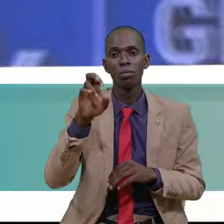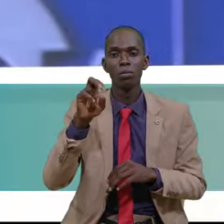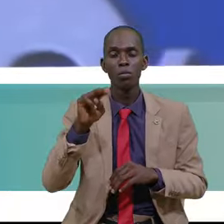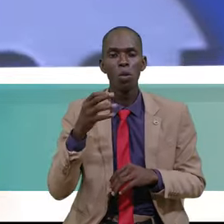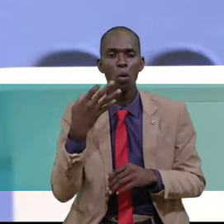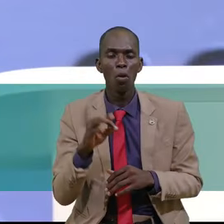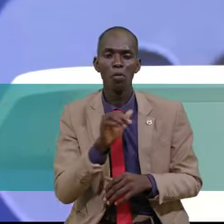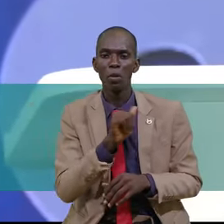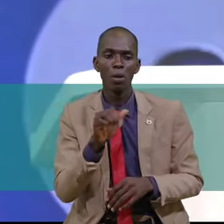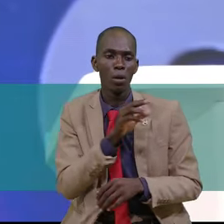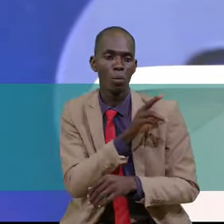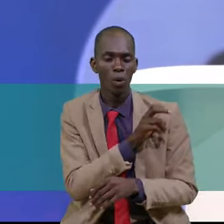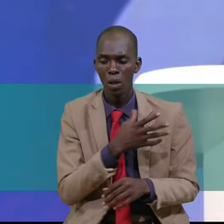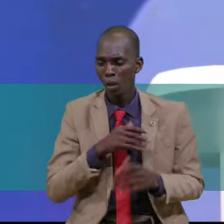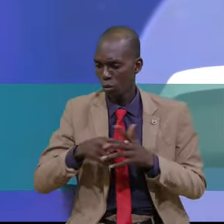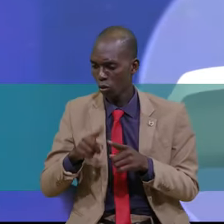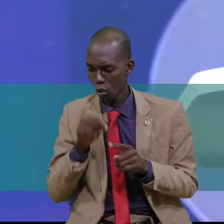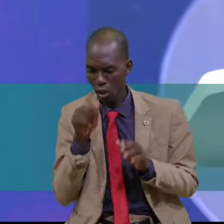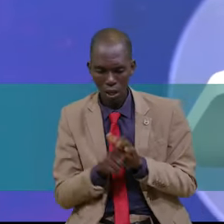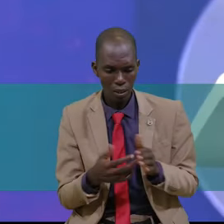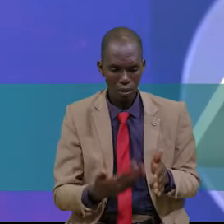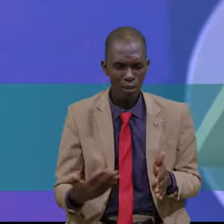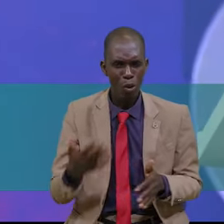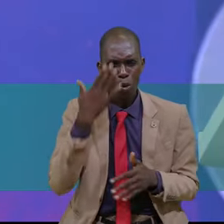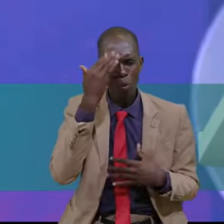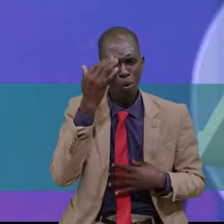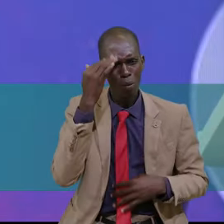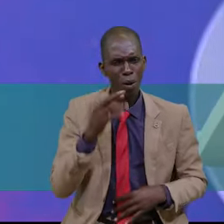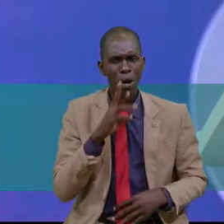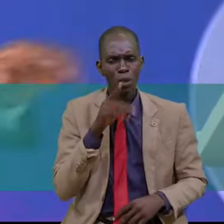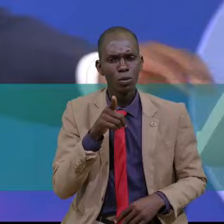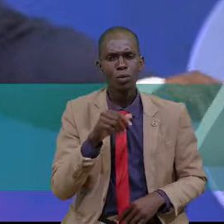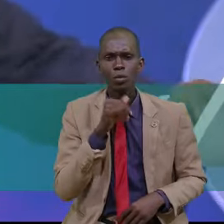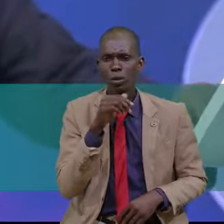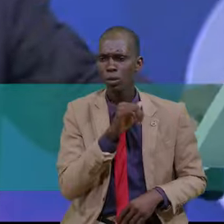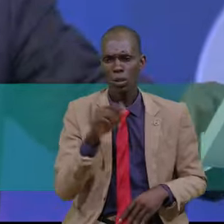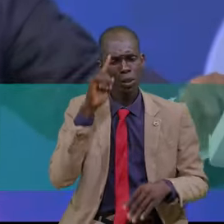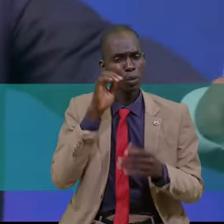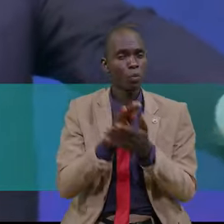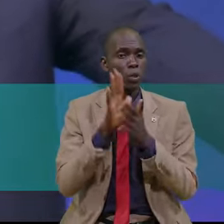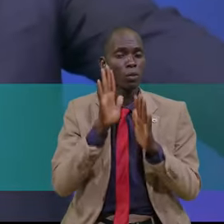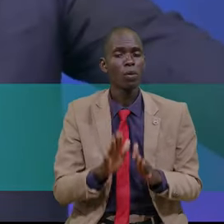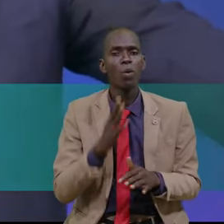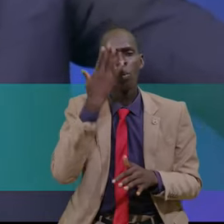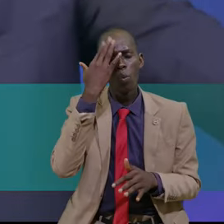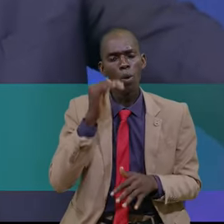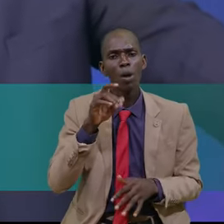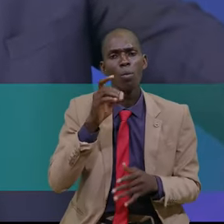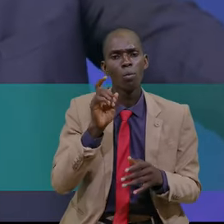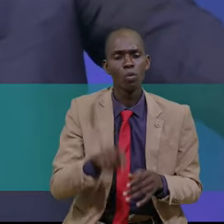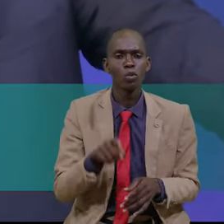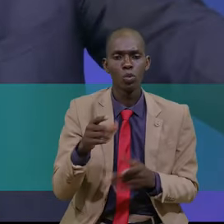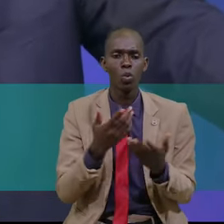putting this they're putting this there why are you not a believer you have to wait for the sirene of